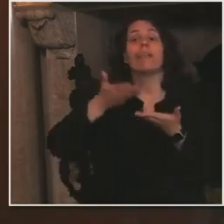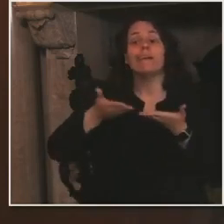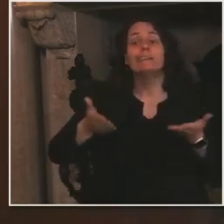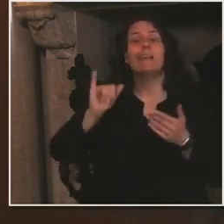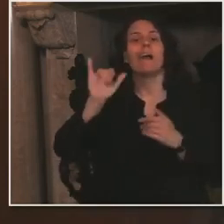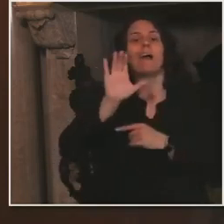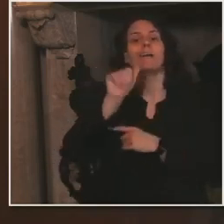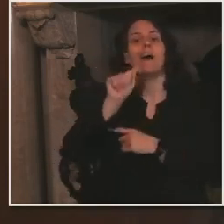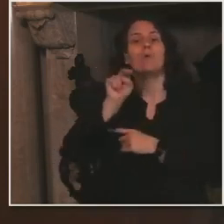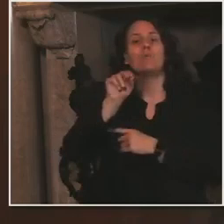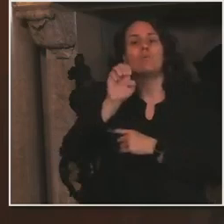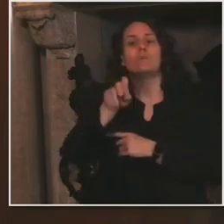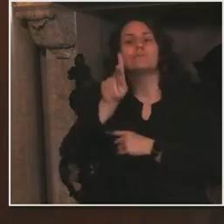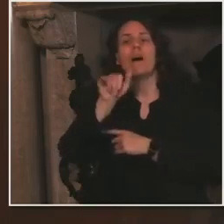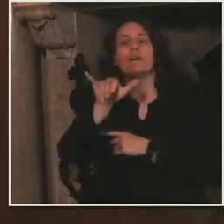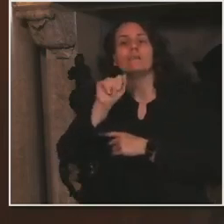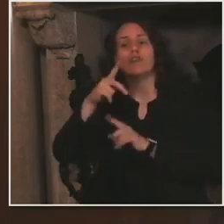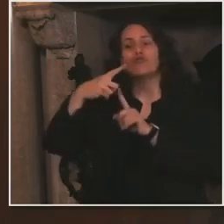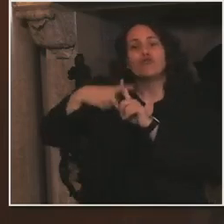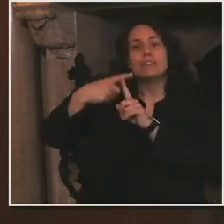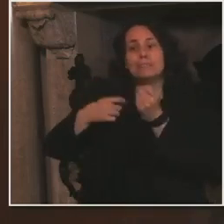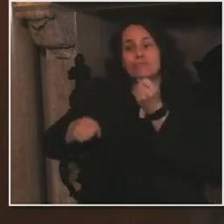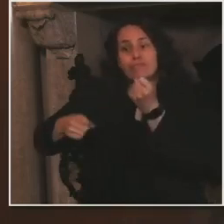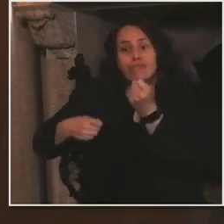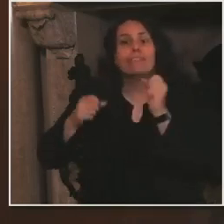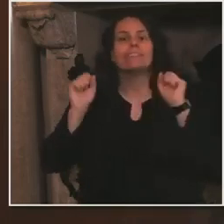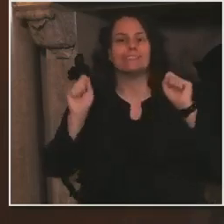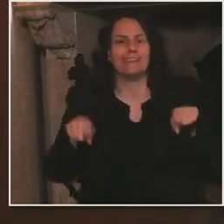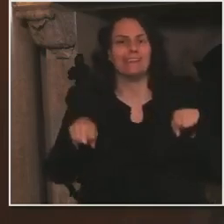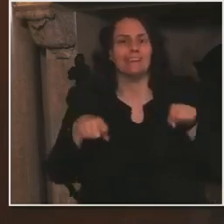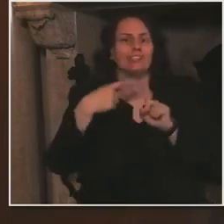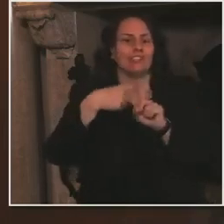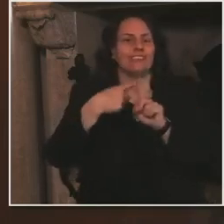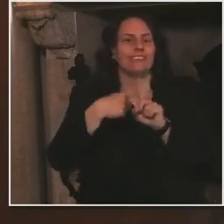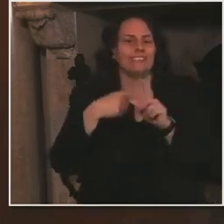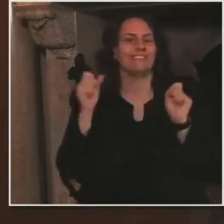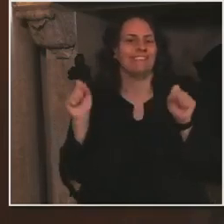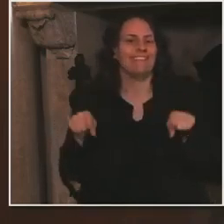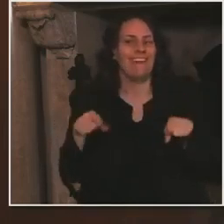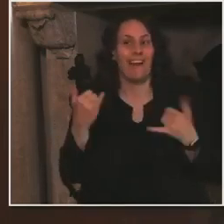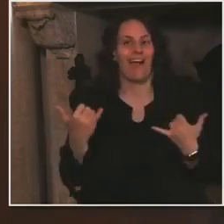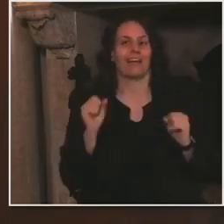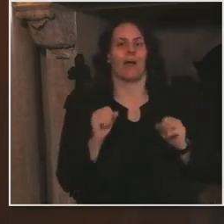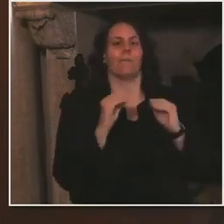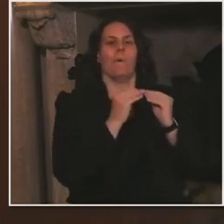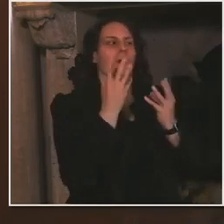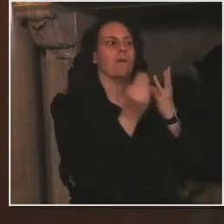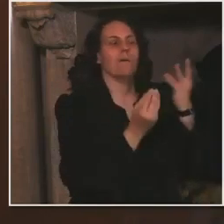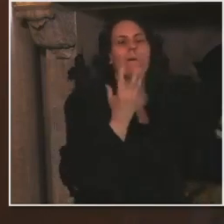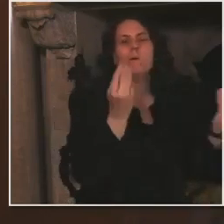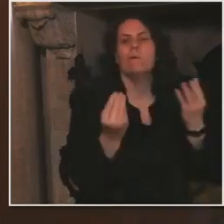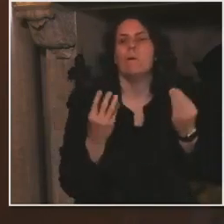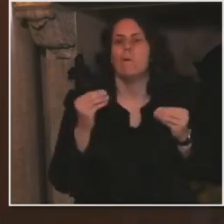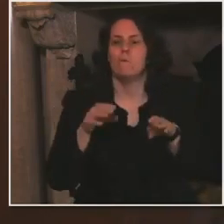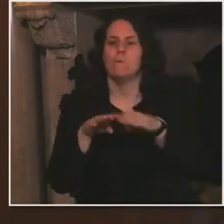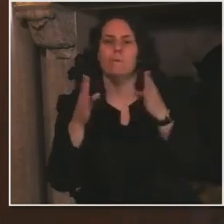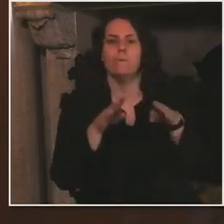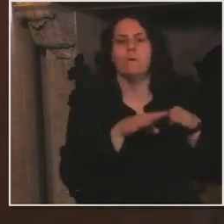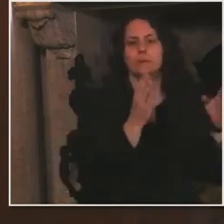order. Now, we still need folks to do this safely. So if you're in a business who wants to start doing deliveries,